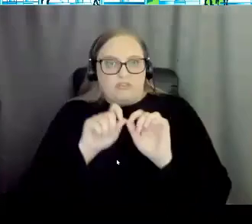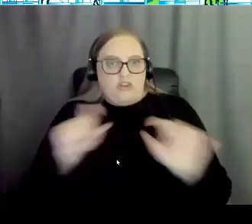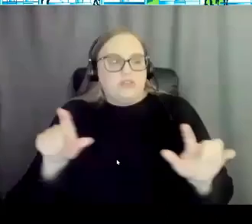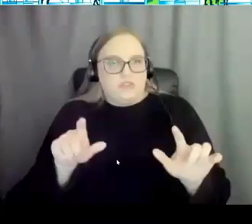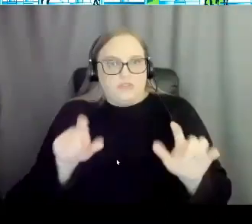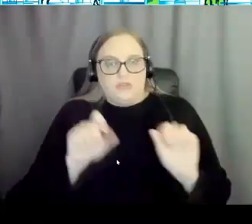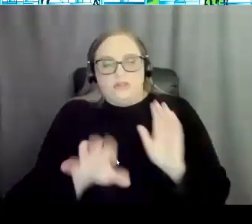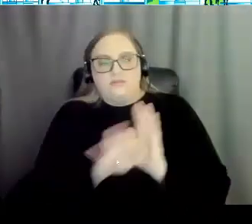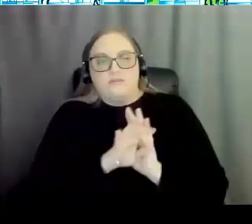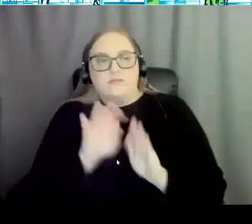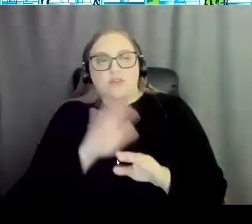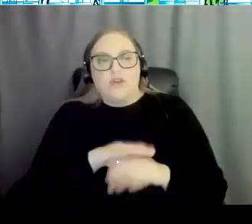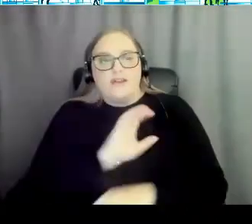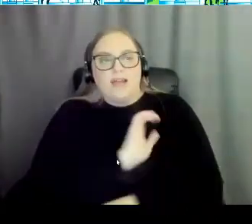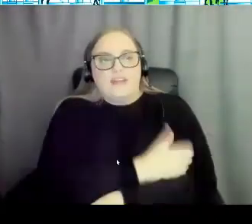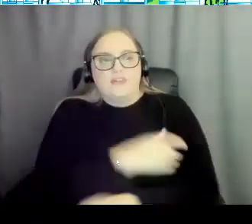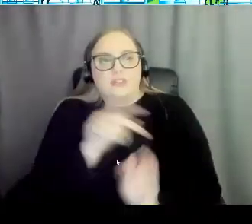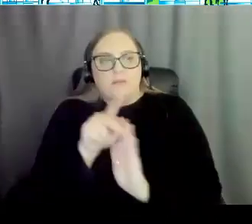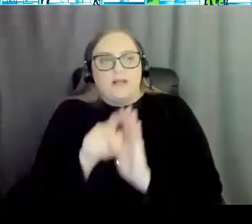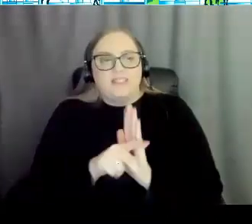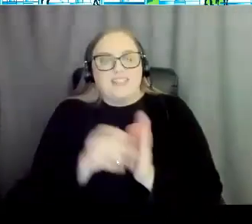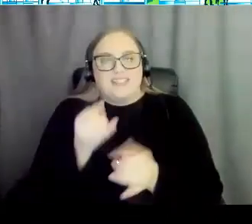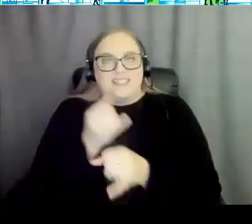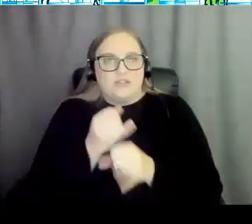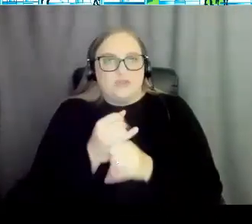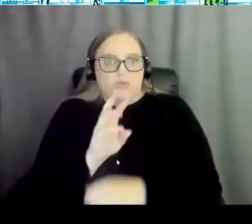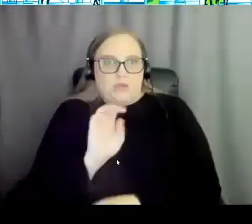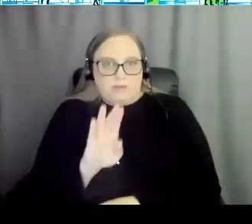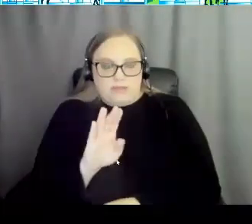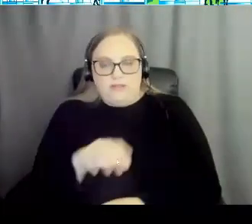Energy Policy Institute's website. And that is